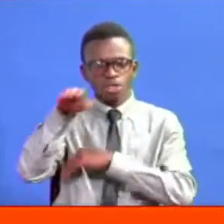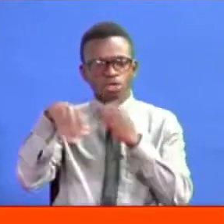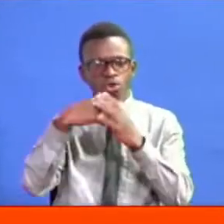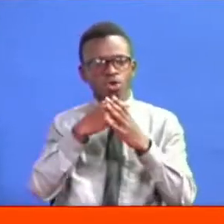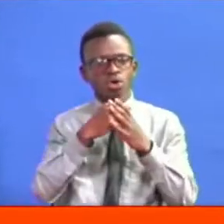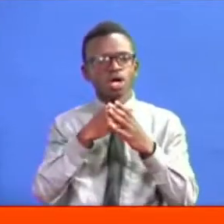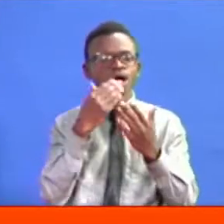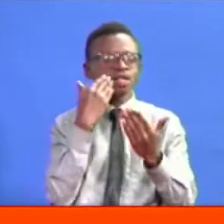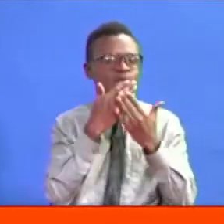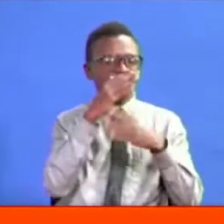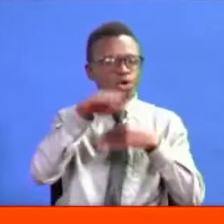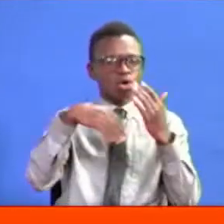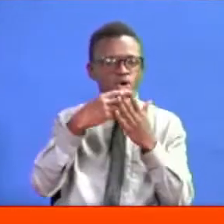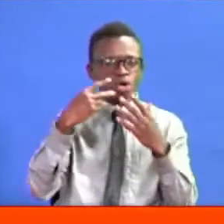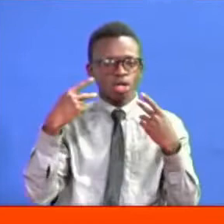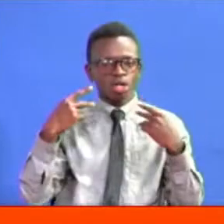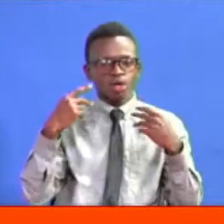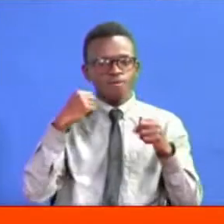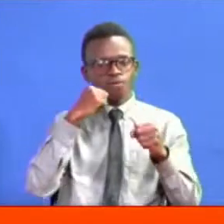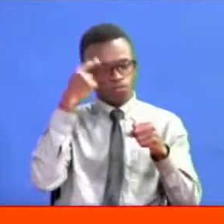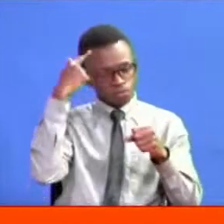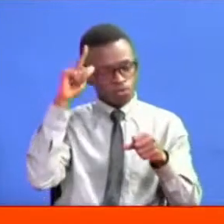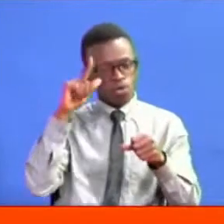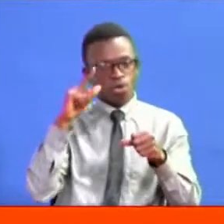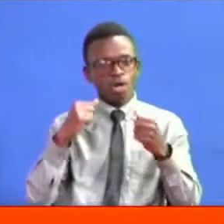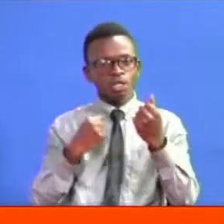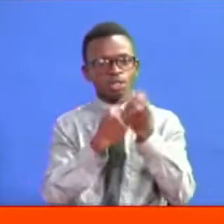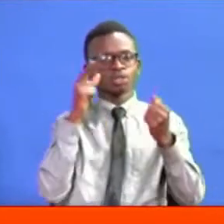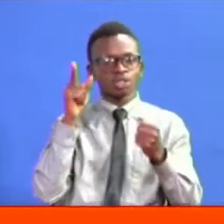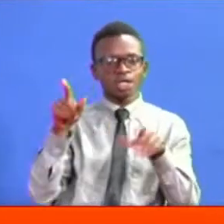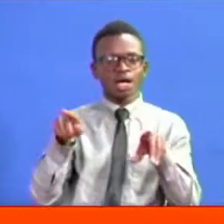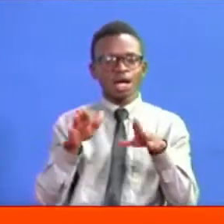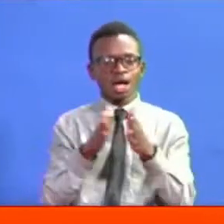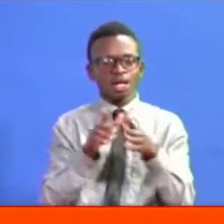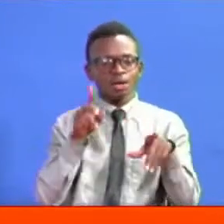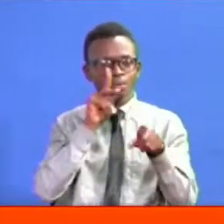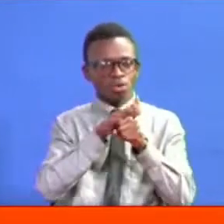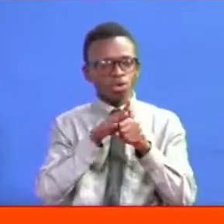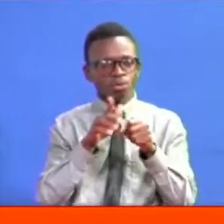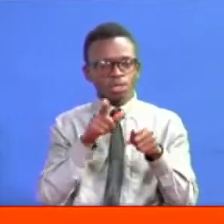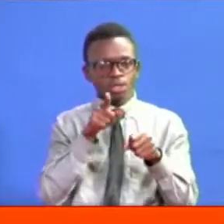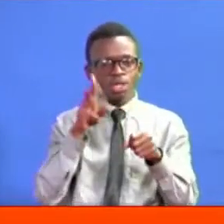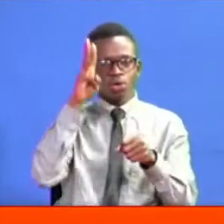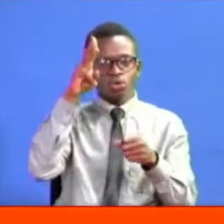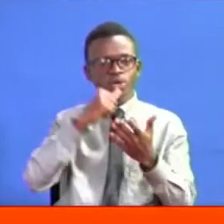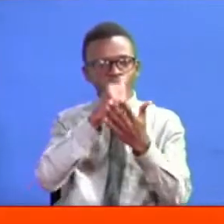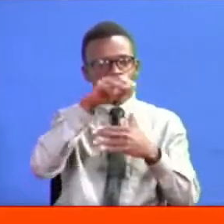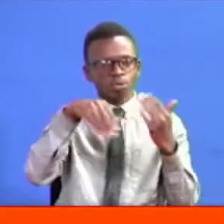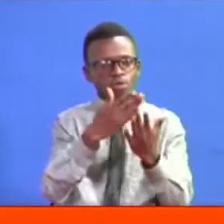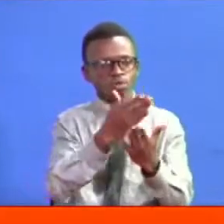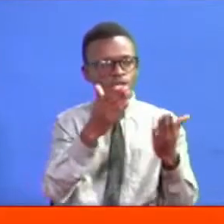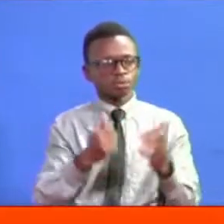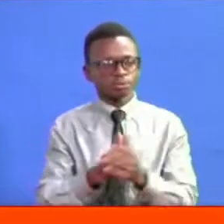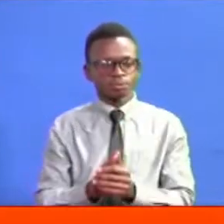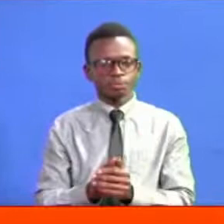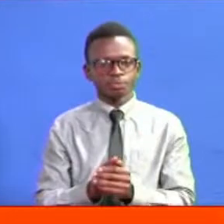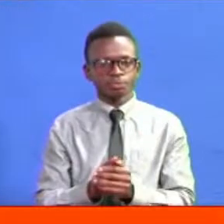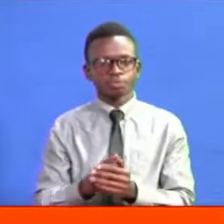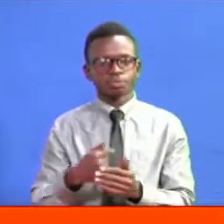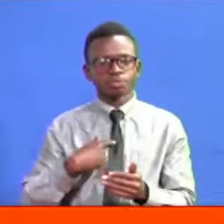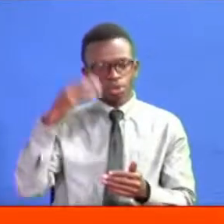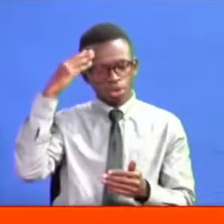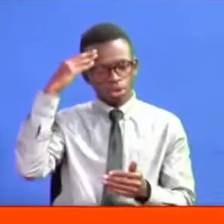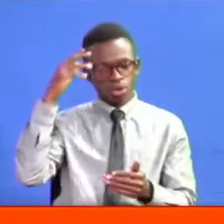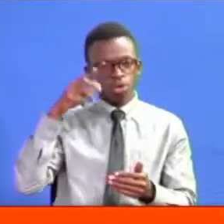her and promised to work closely with them in ensuring the county residents got excellent service. I know we are going to change